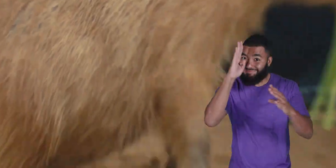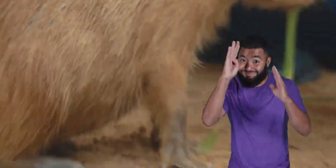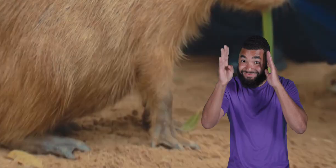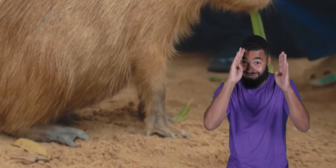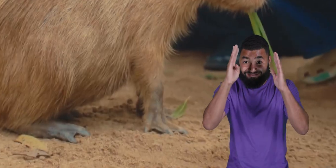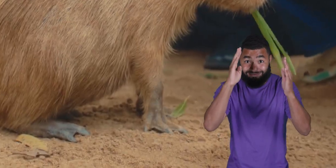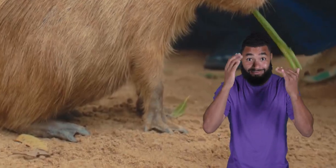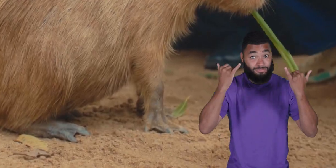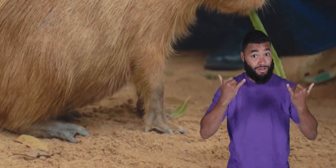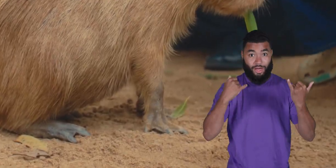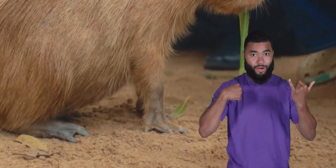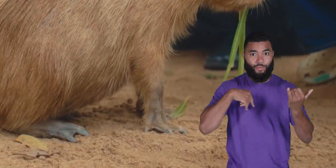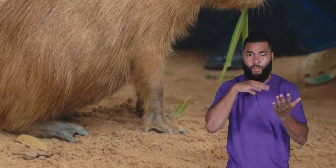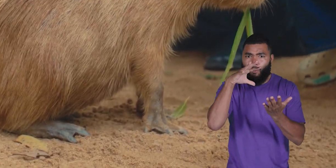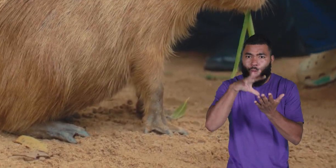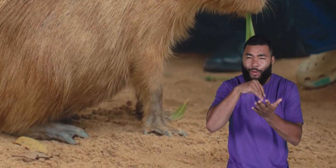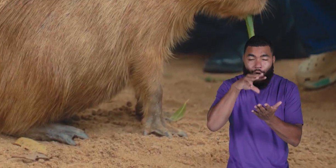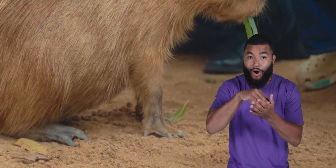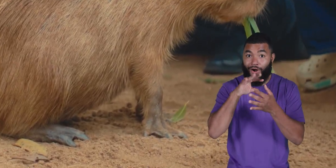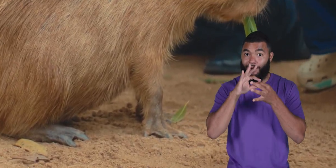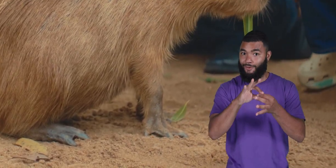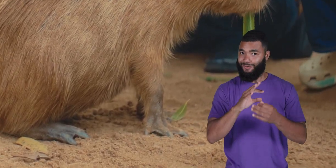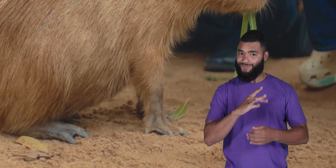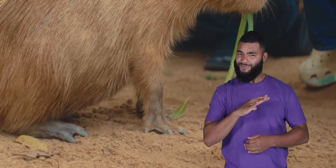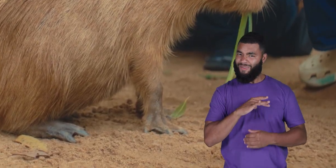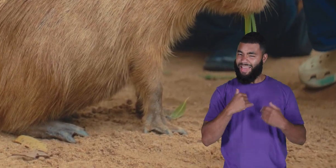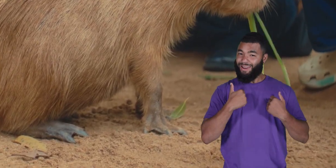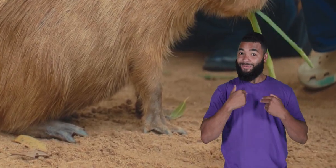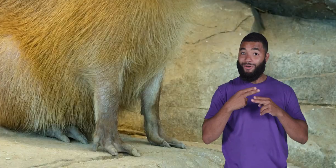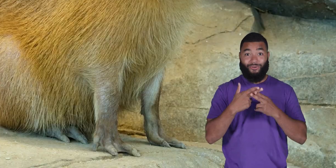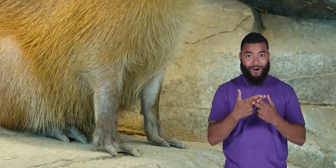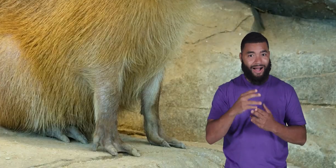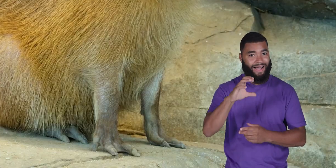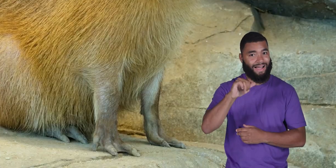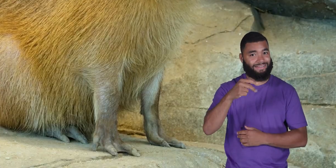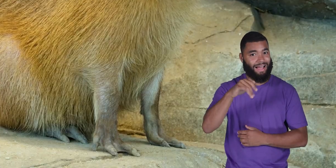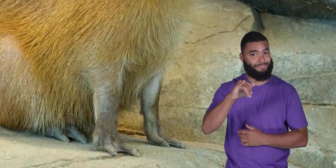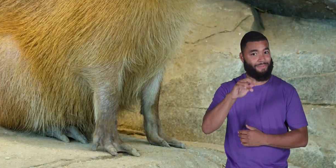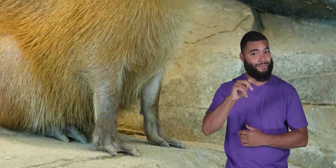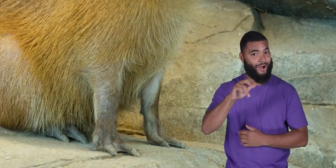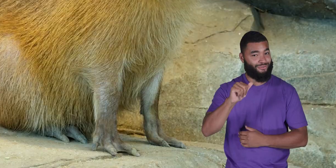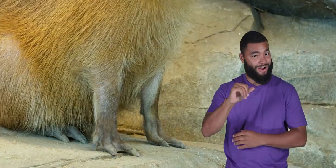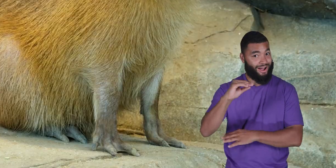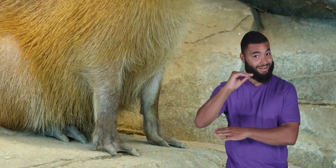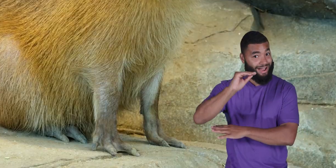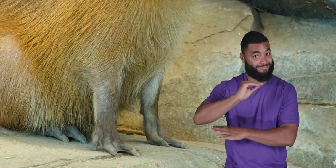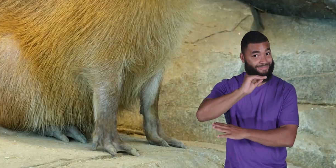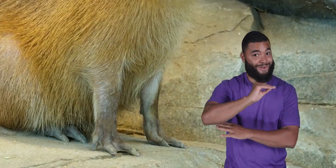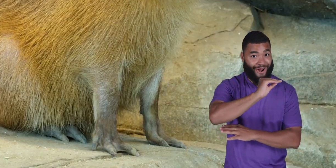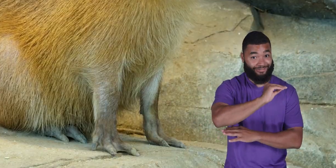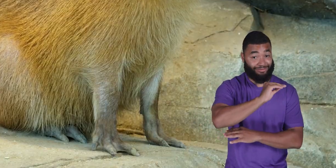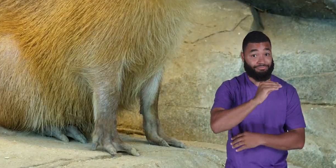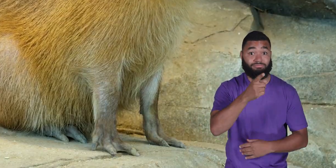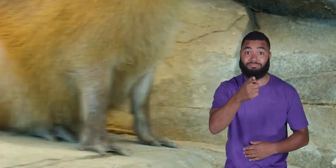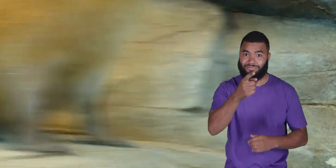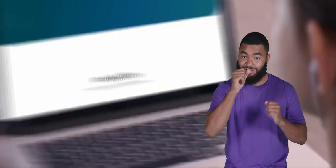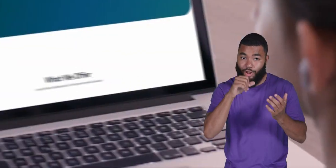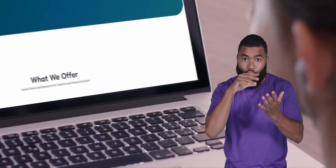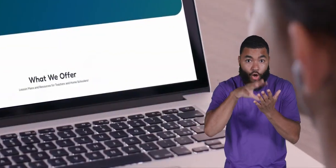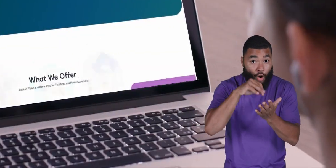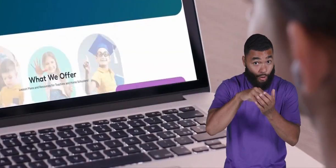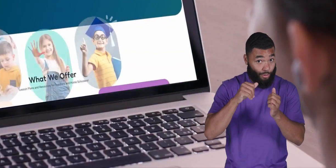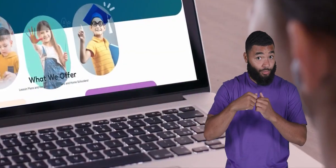capybaras hello friends today we are going to learn all about a cool animal called a capybara